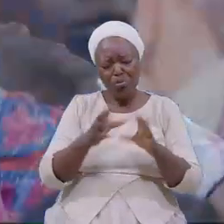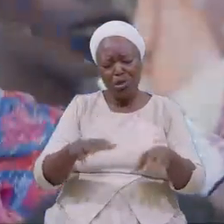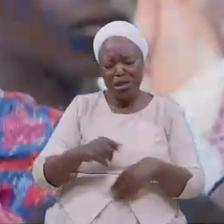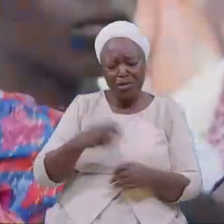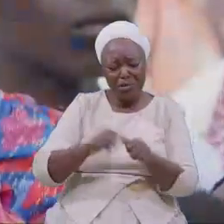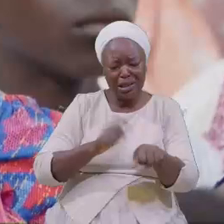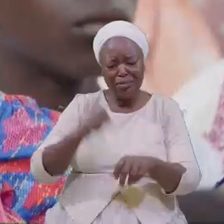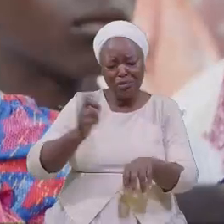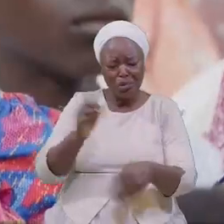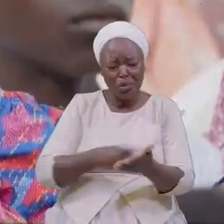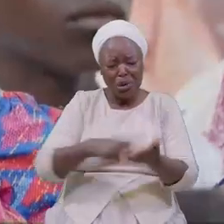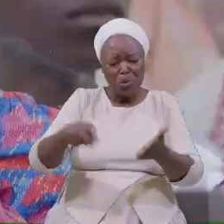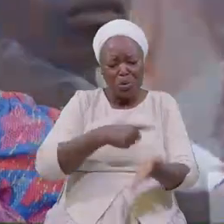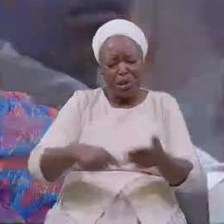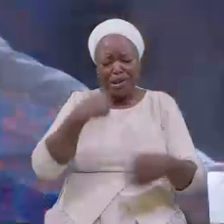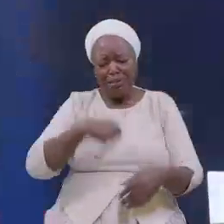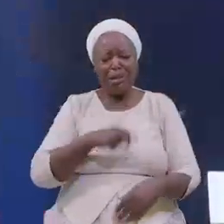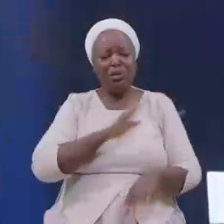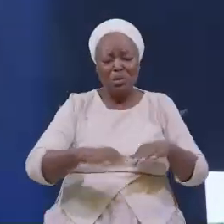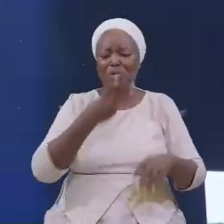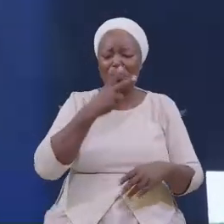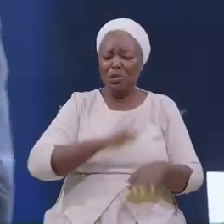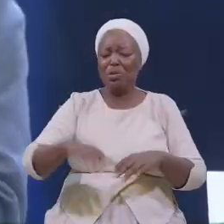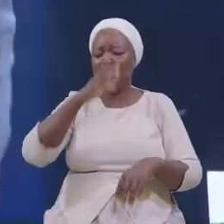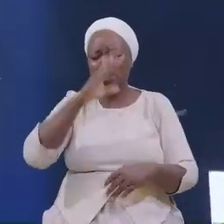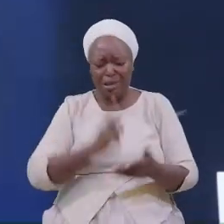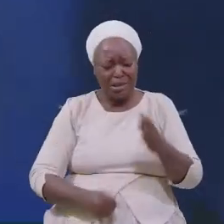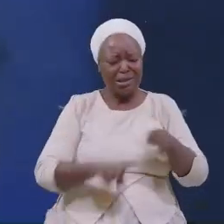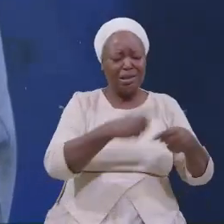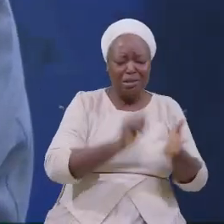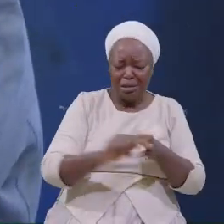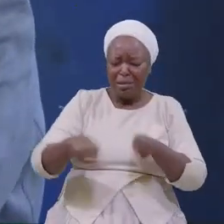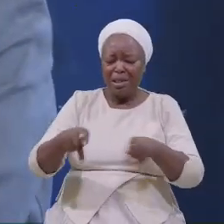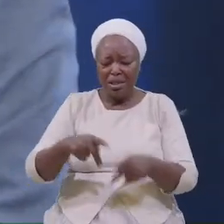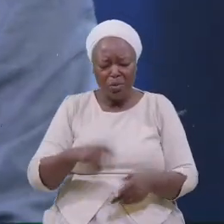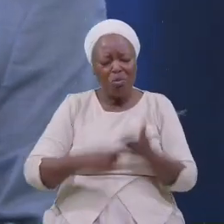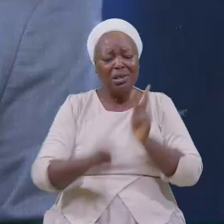up, don't smoke, don't drink. What kind of mother is this? We didn't honor them.